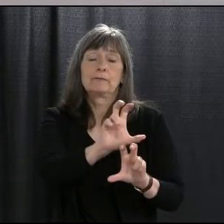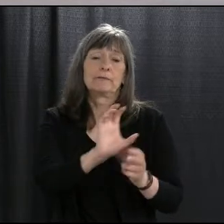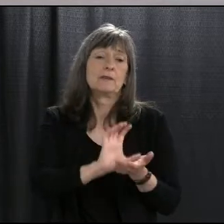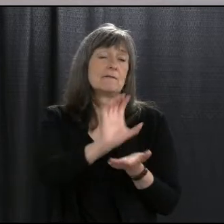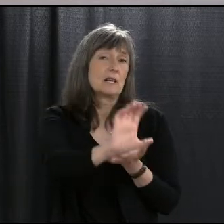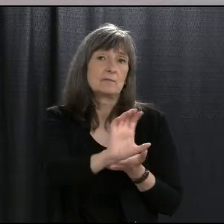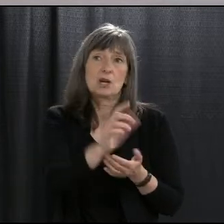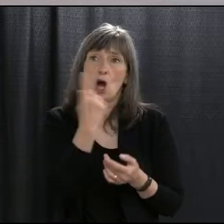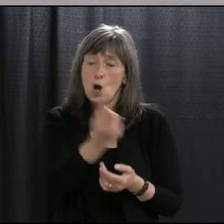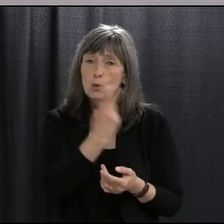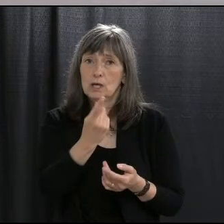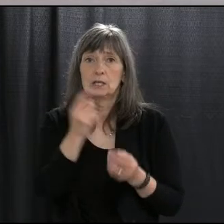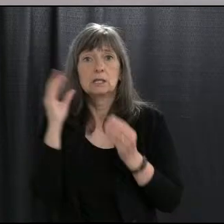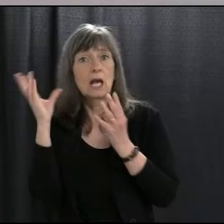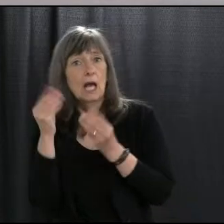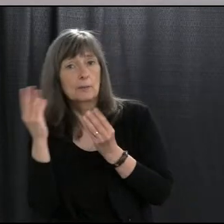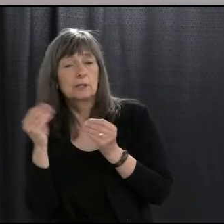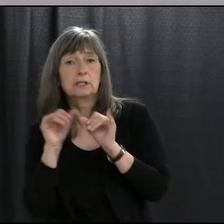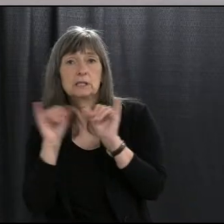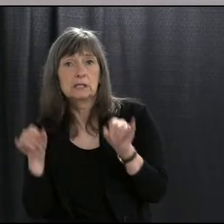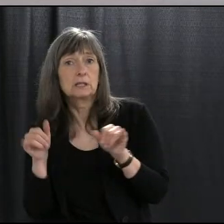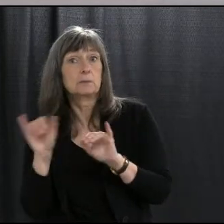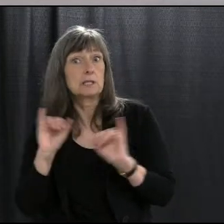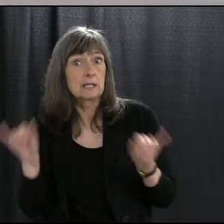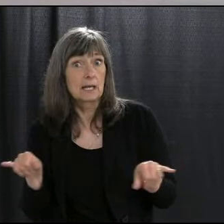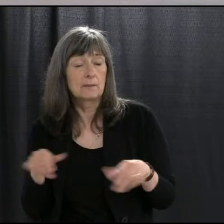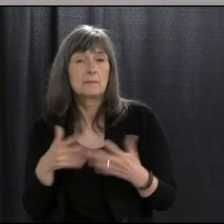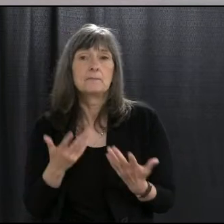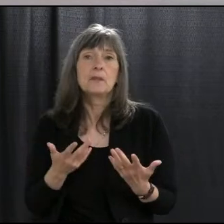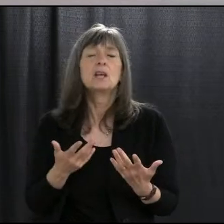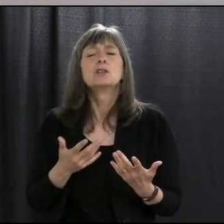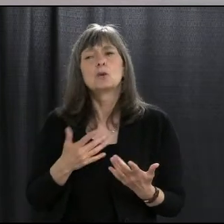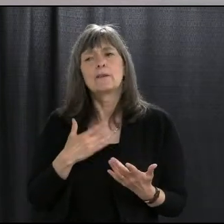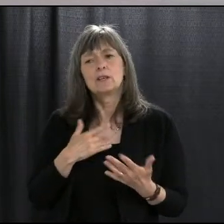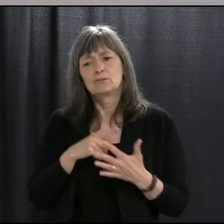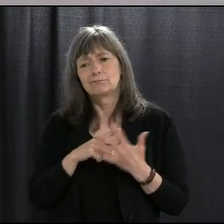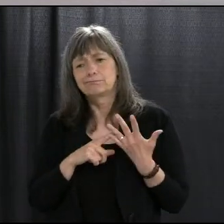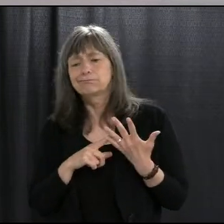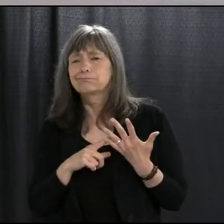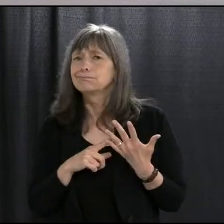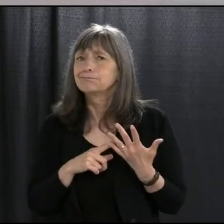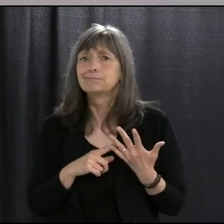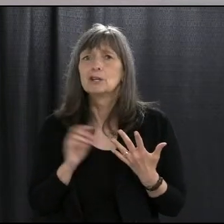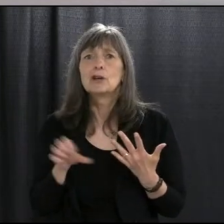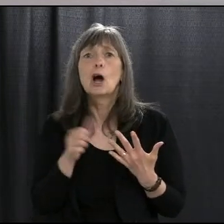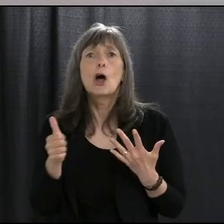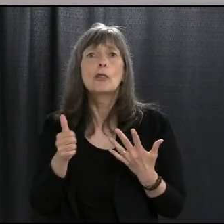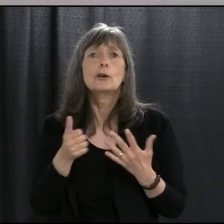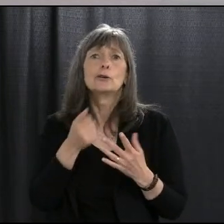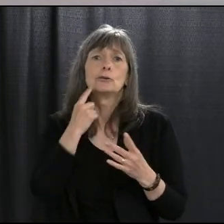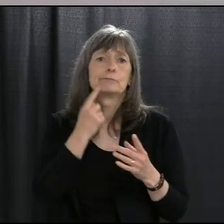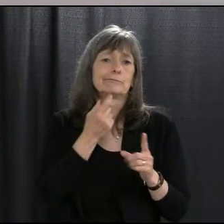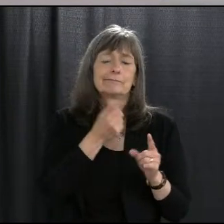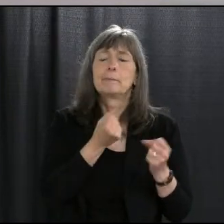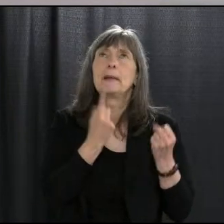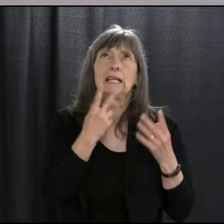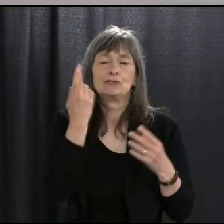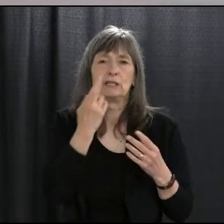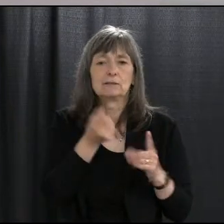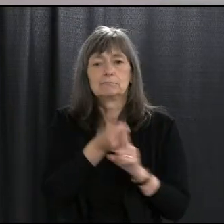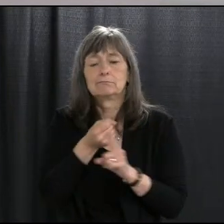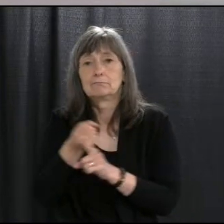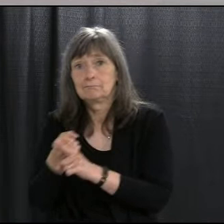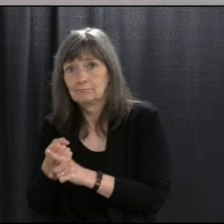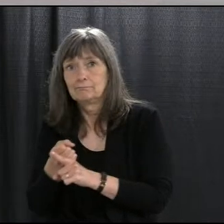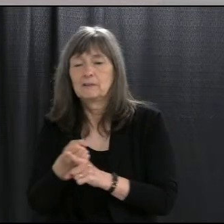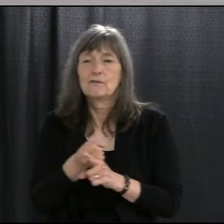are improvements being made in access. So I think that, and there are multiple other things that have been happening on the healthcare side. And then on the social